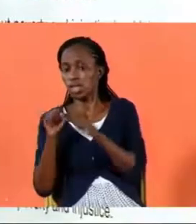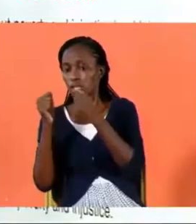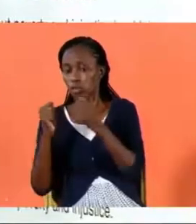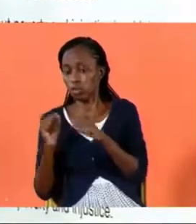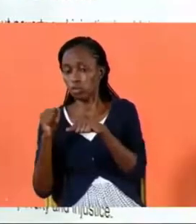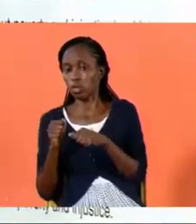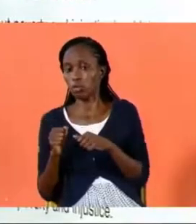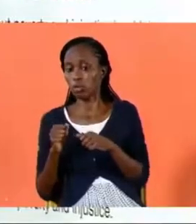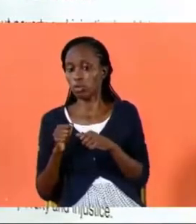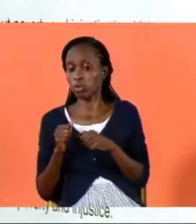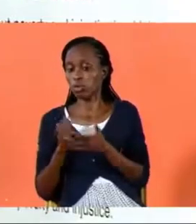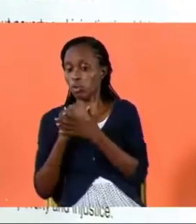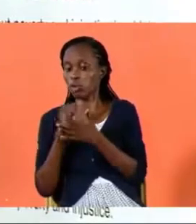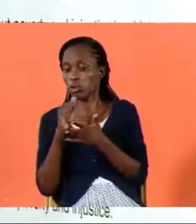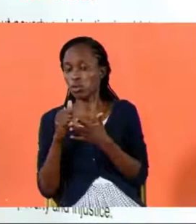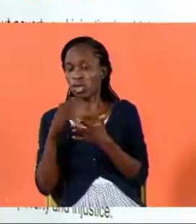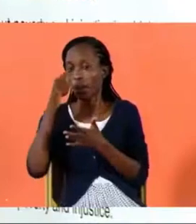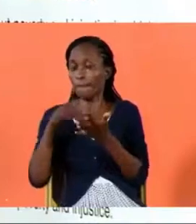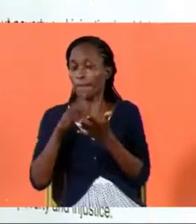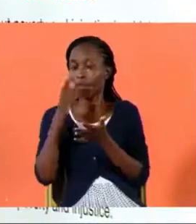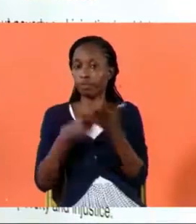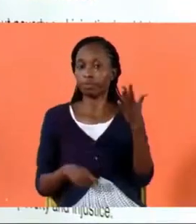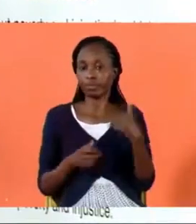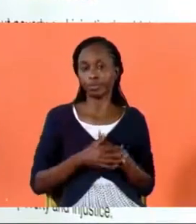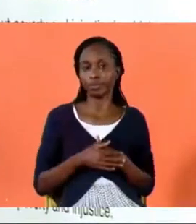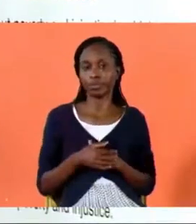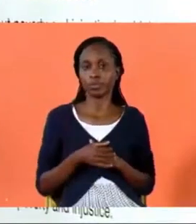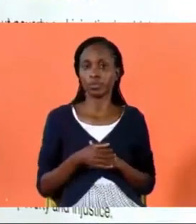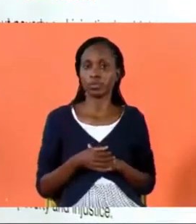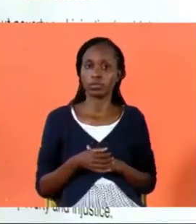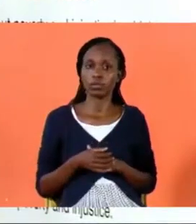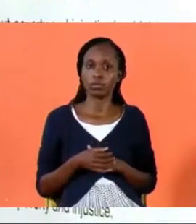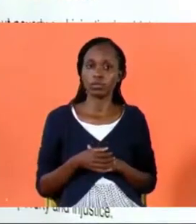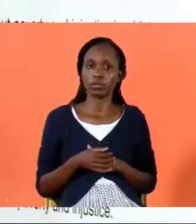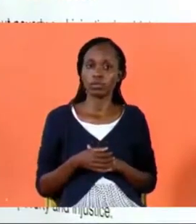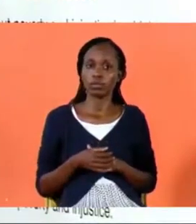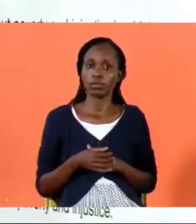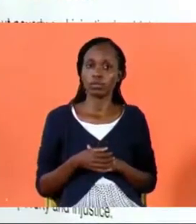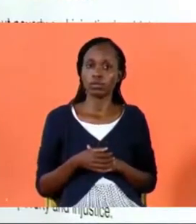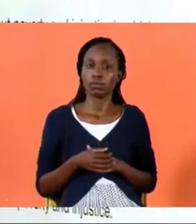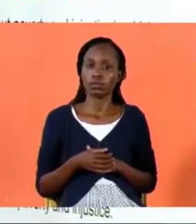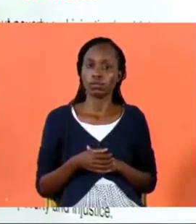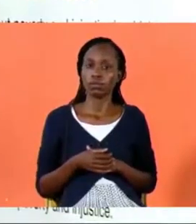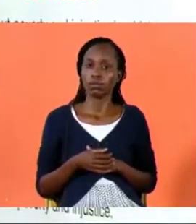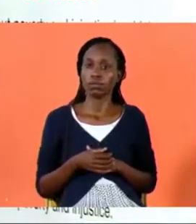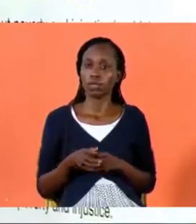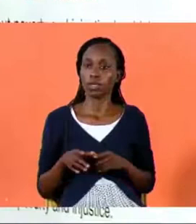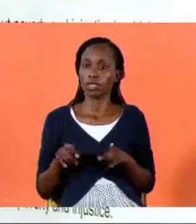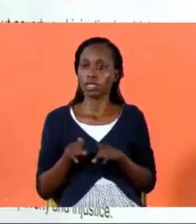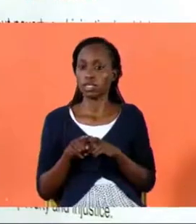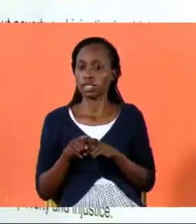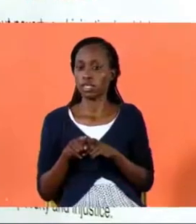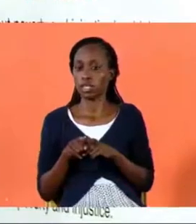able to then survive and build their businesses, you know, under declarations of tax, trade misinvoicing